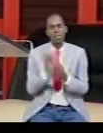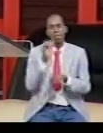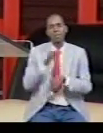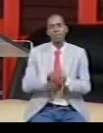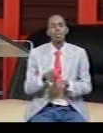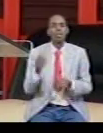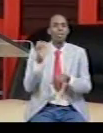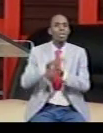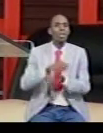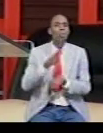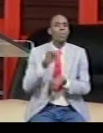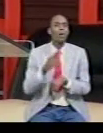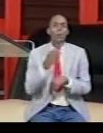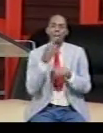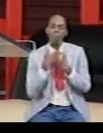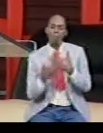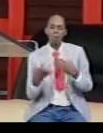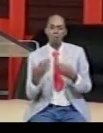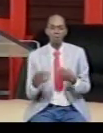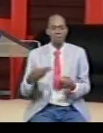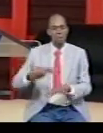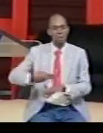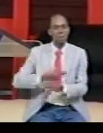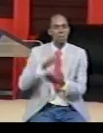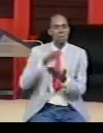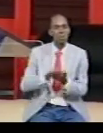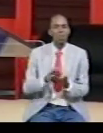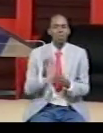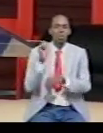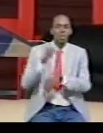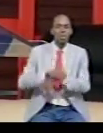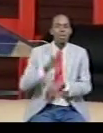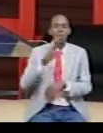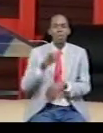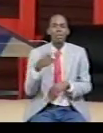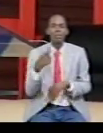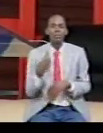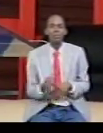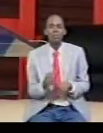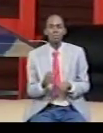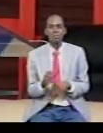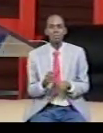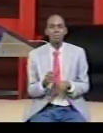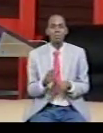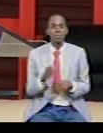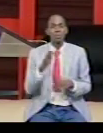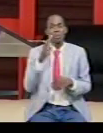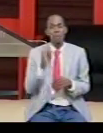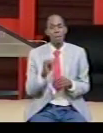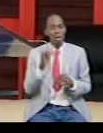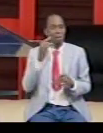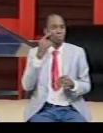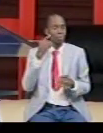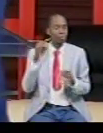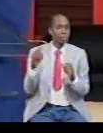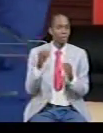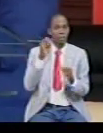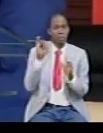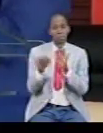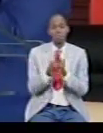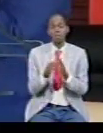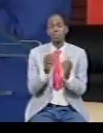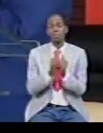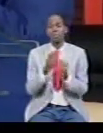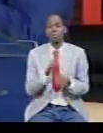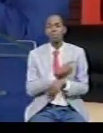of the Lamb. They overcame by relying on the Lord. They overcame by identifying with the Lord. They